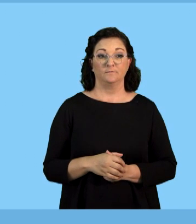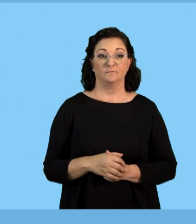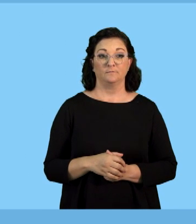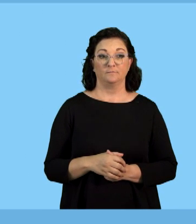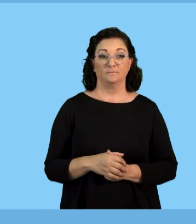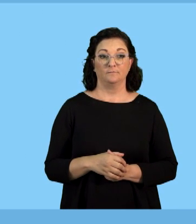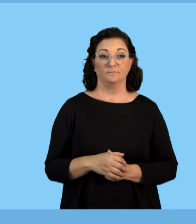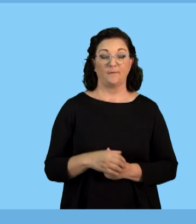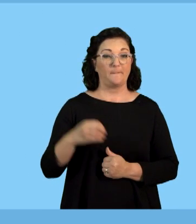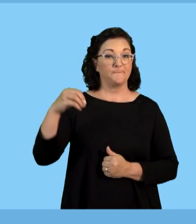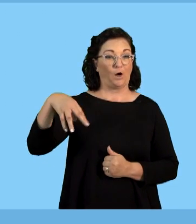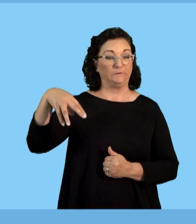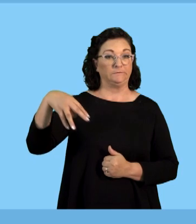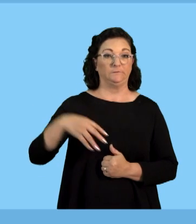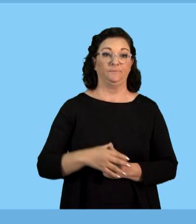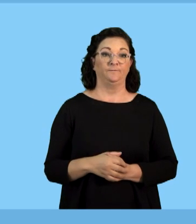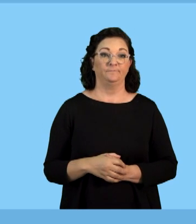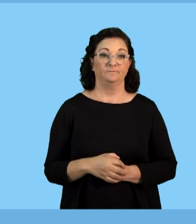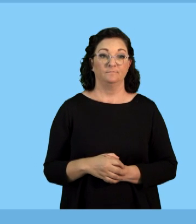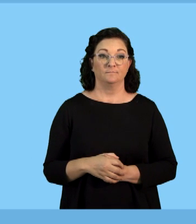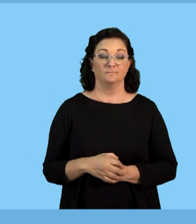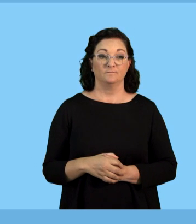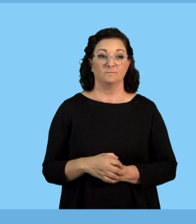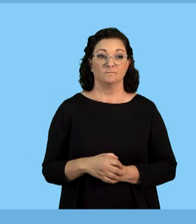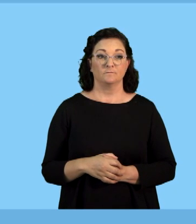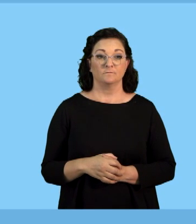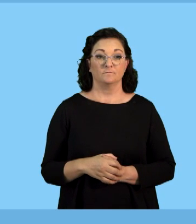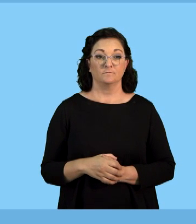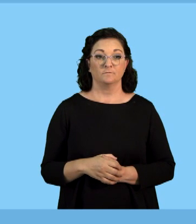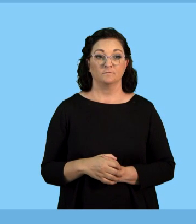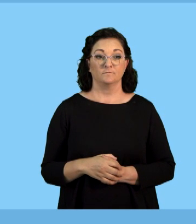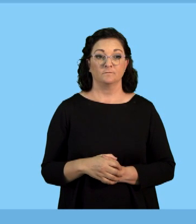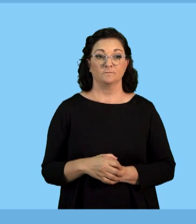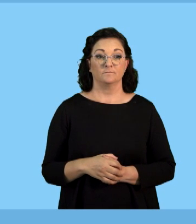So this is going to be C is going to be the brightest.